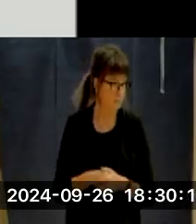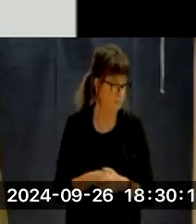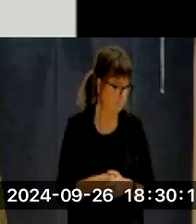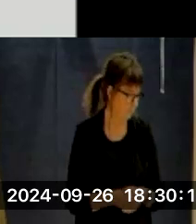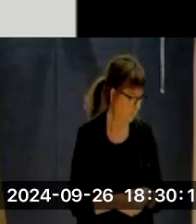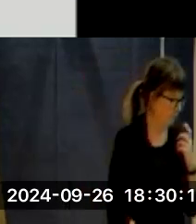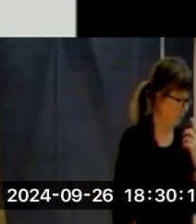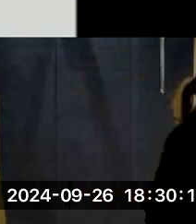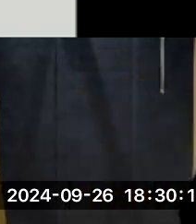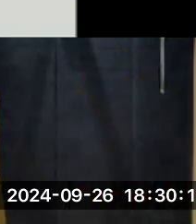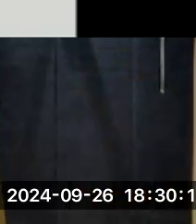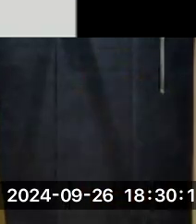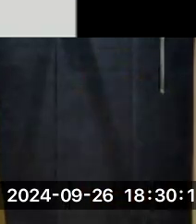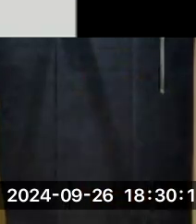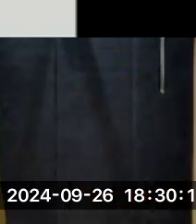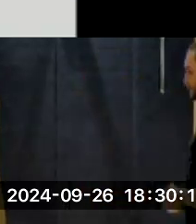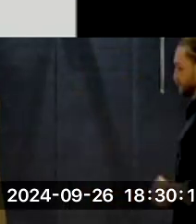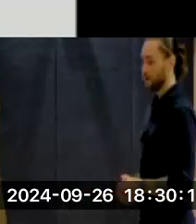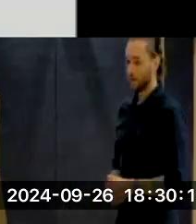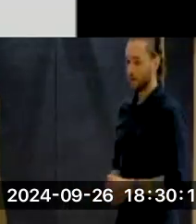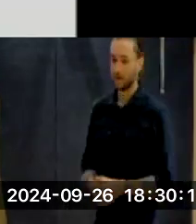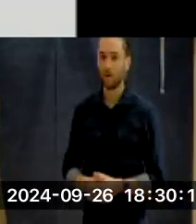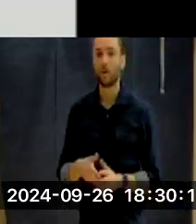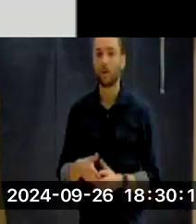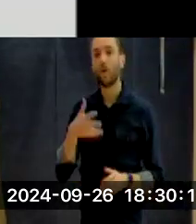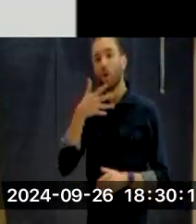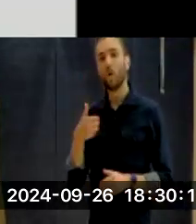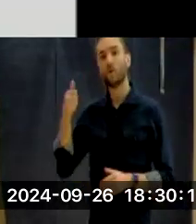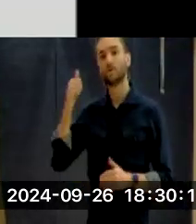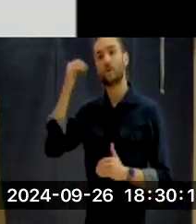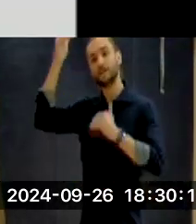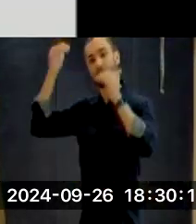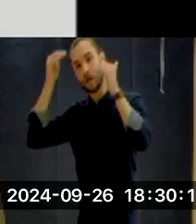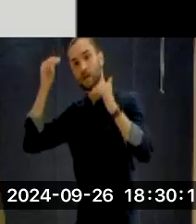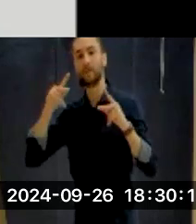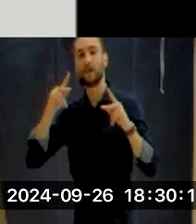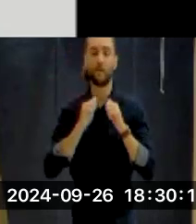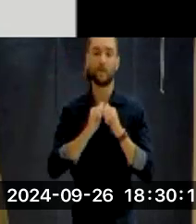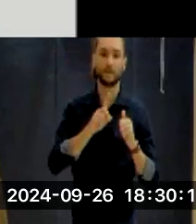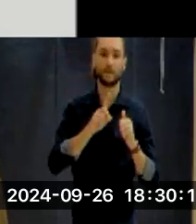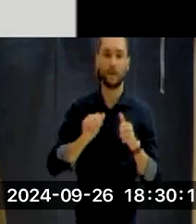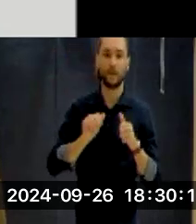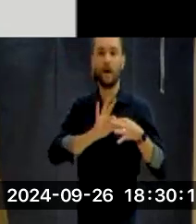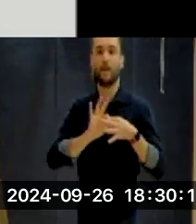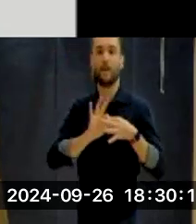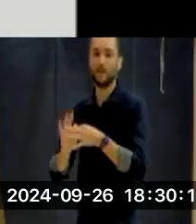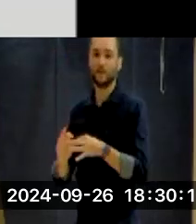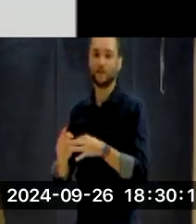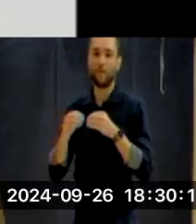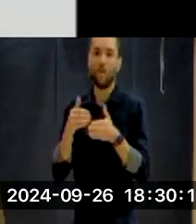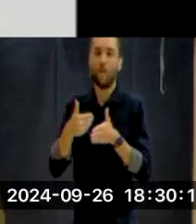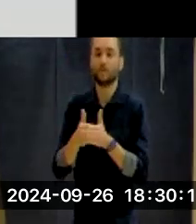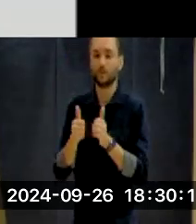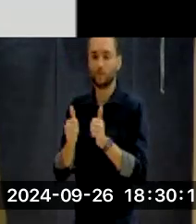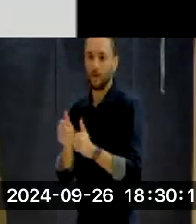Outreach to older adult and disability communities to encourage reporting and cooperation with law enforcement, and as I mentioned, mandatory